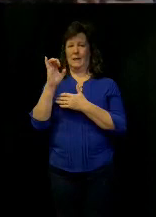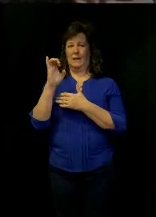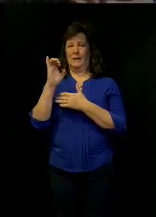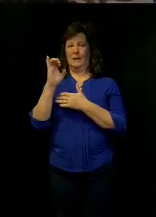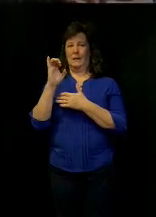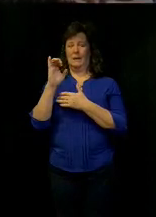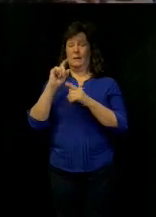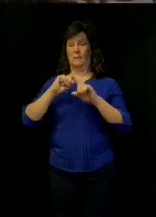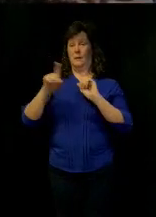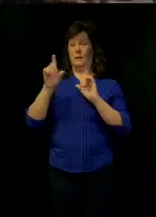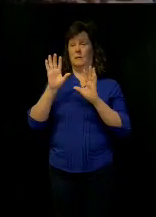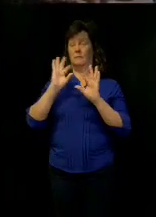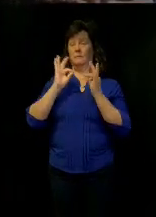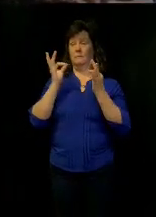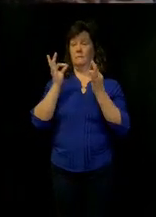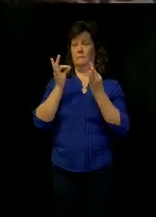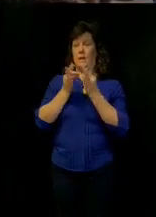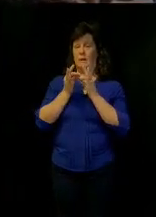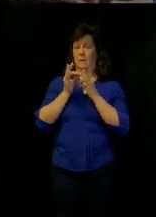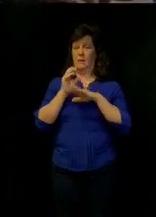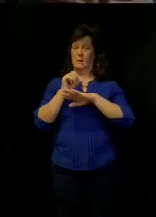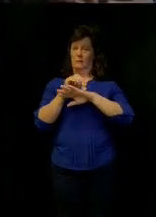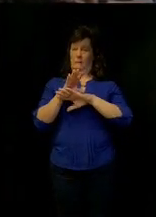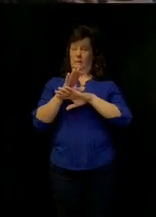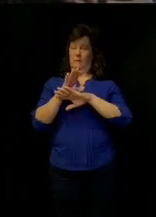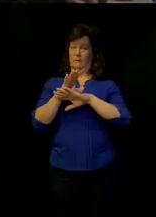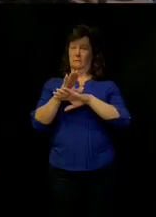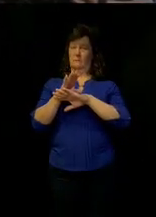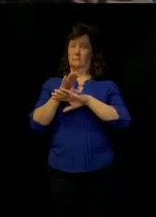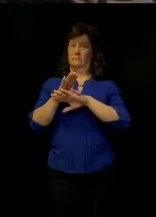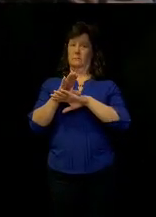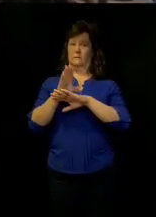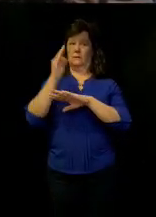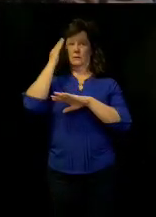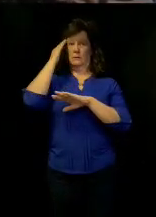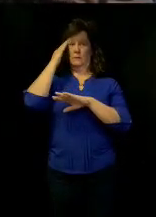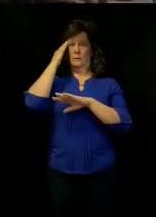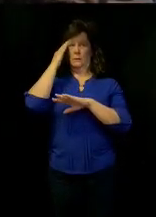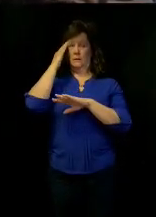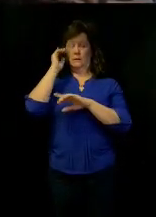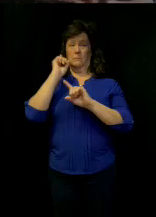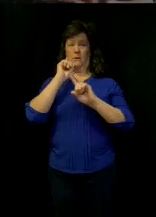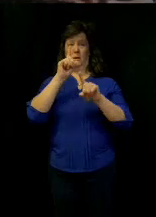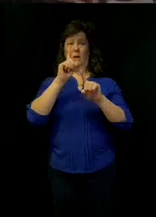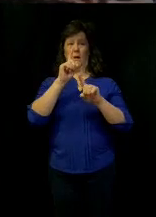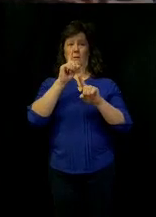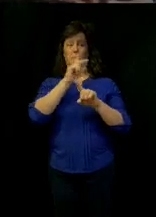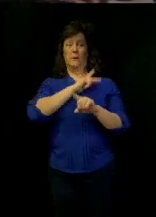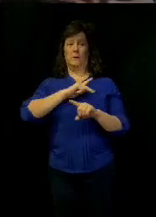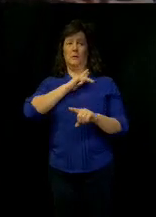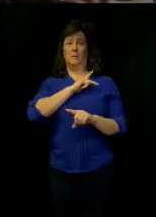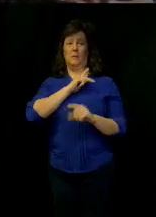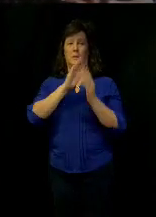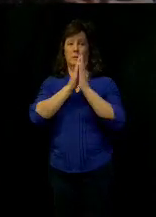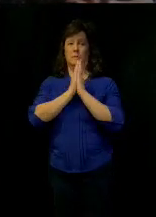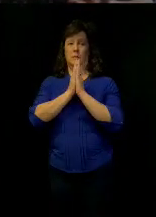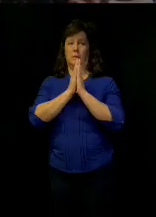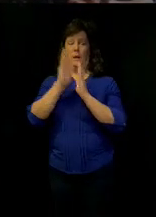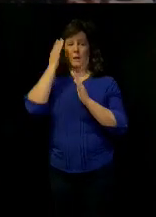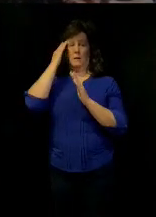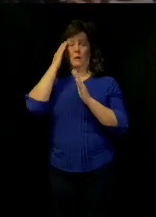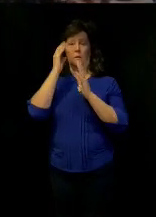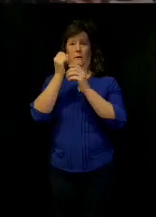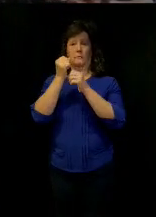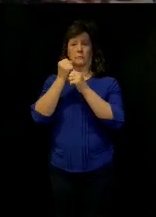affected, right? And I know they came up for personal prayer, but I know this couple, and I know they trust us as a